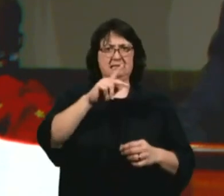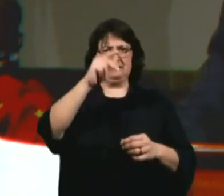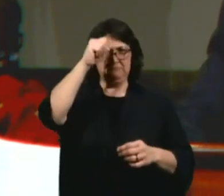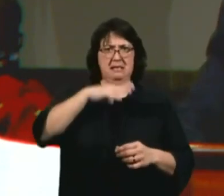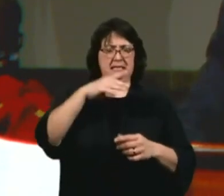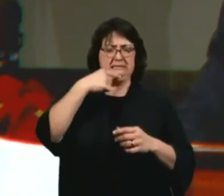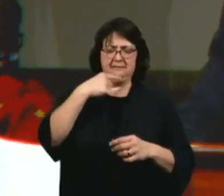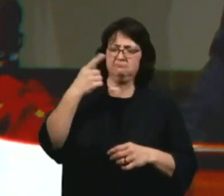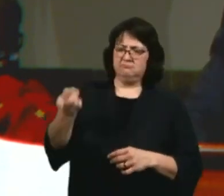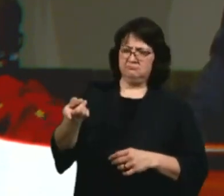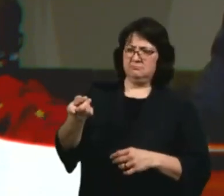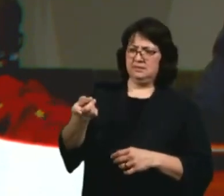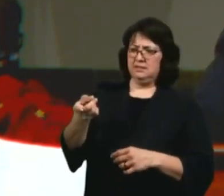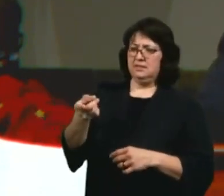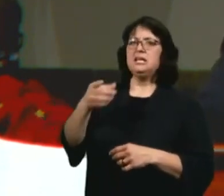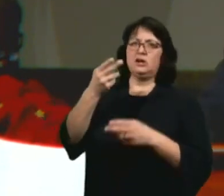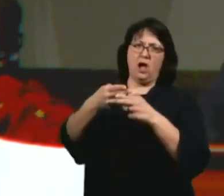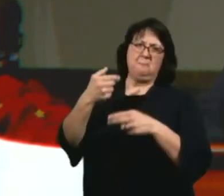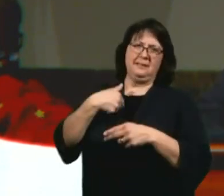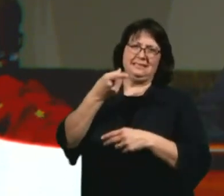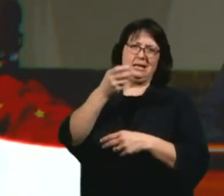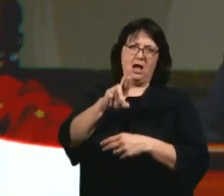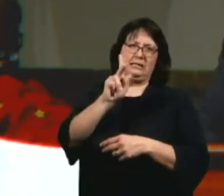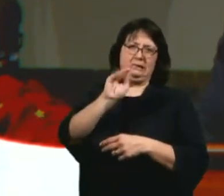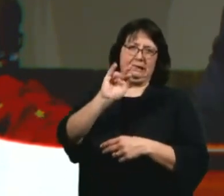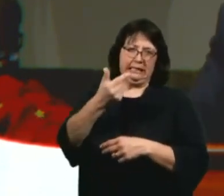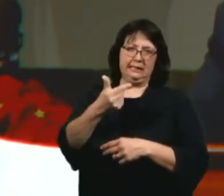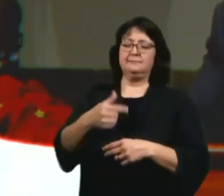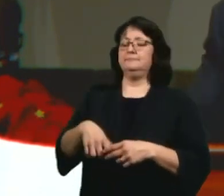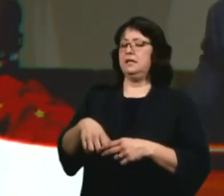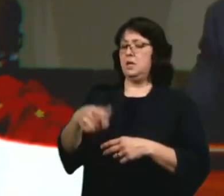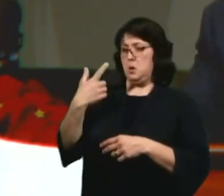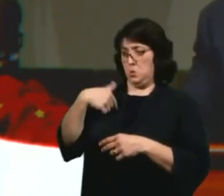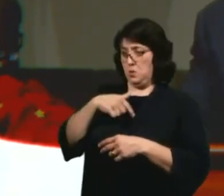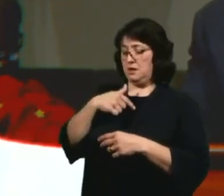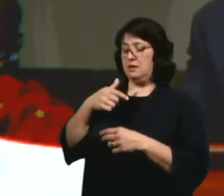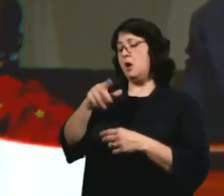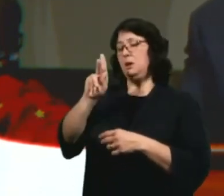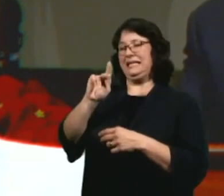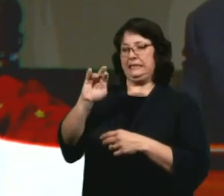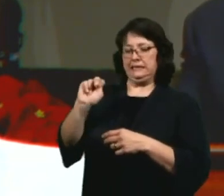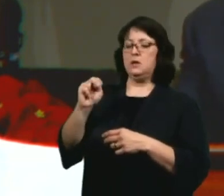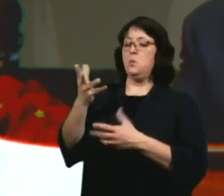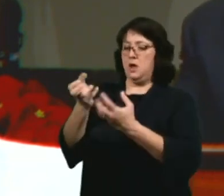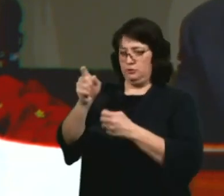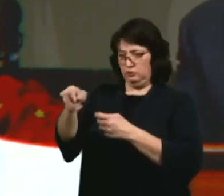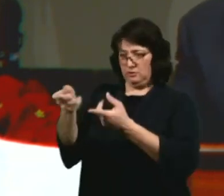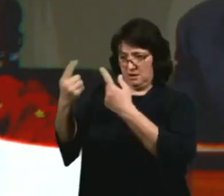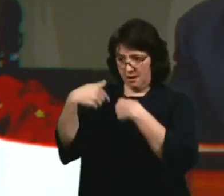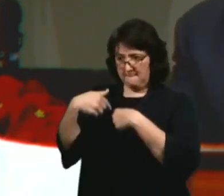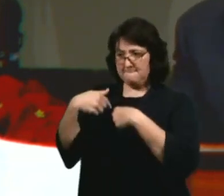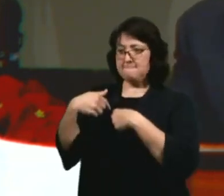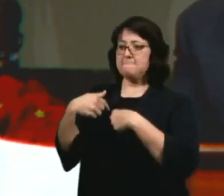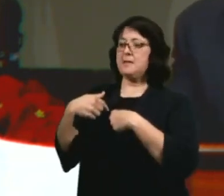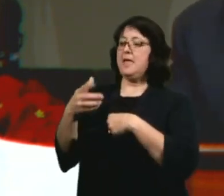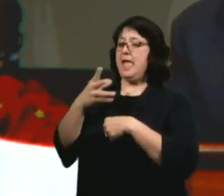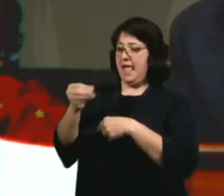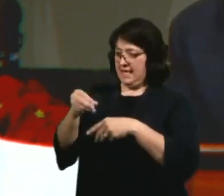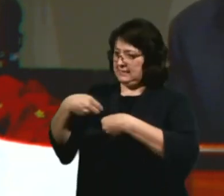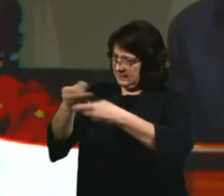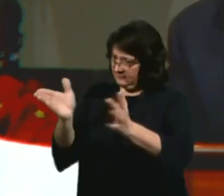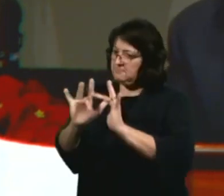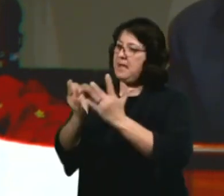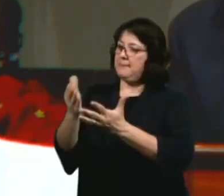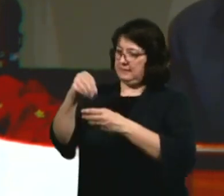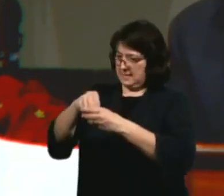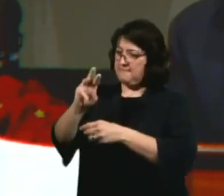Brother Keene," or he called me Dr. Keene, he said, "Dr. Keene, we want you to come and put the Bible into